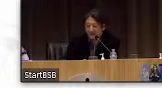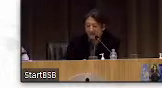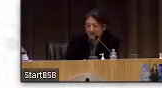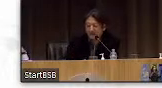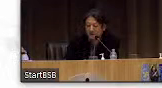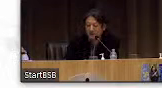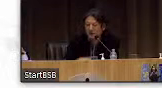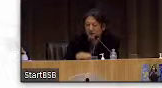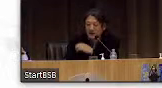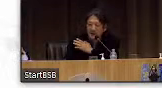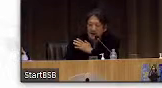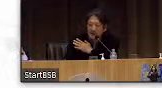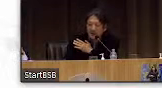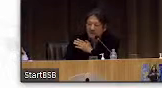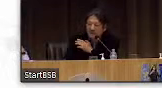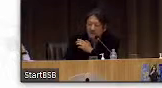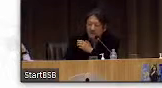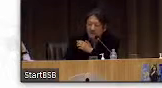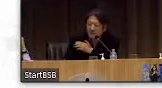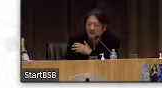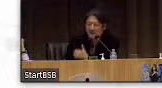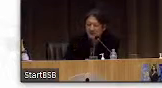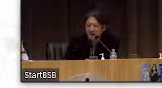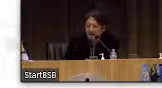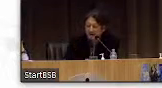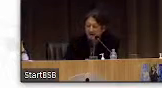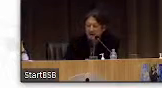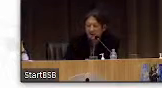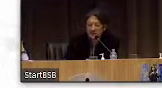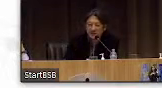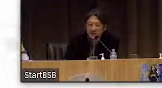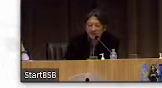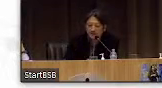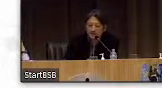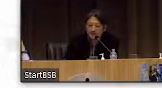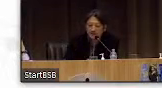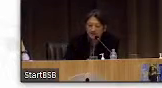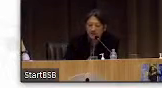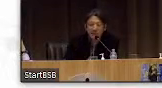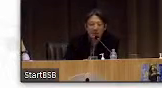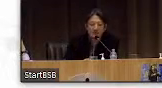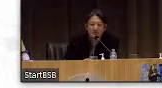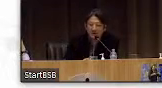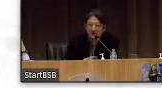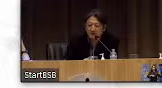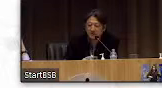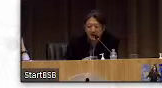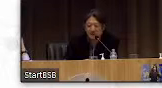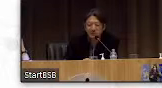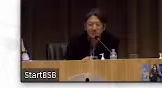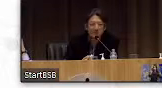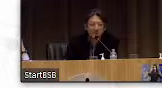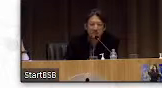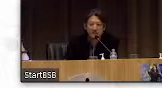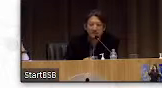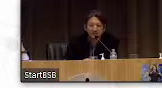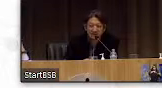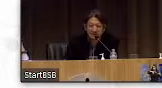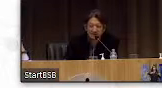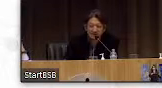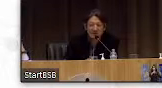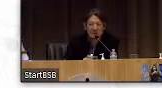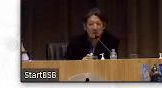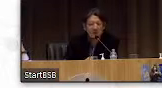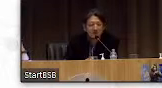Some challenge. The production of and maintenance of this work demands a high cost, not only technical